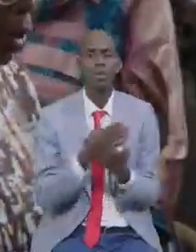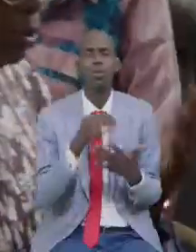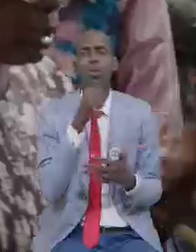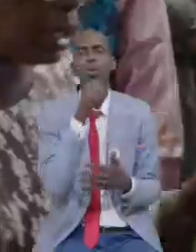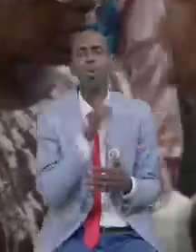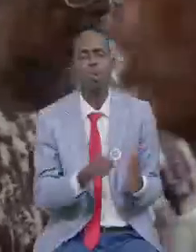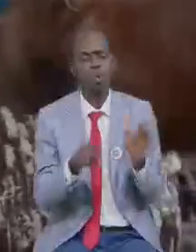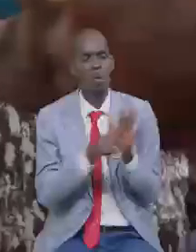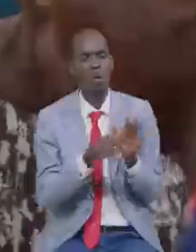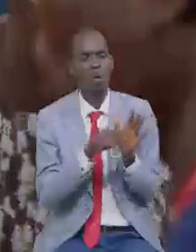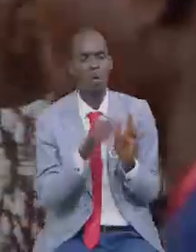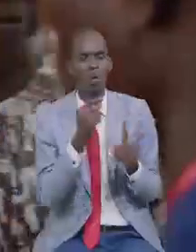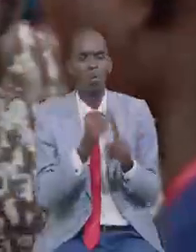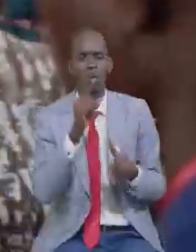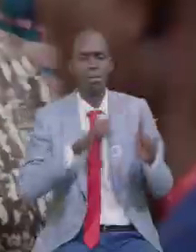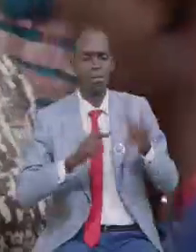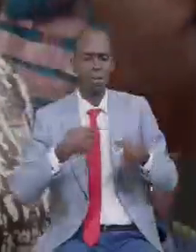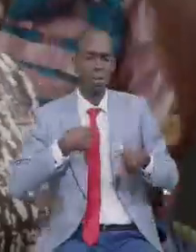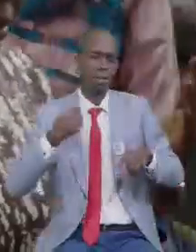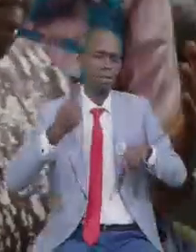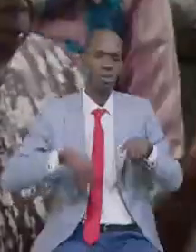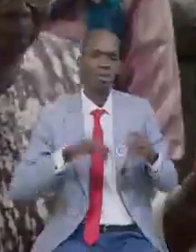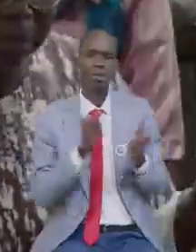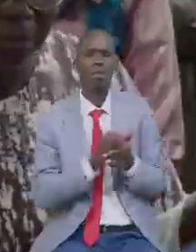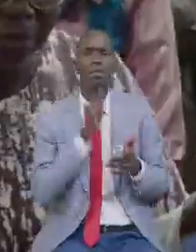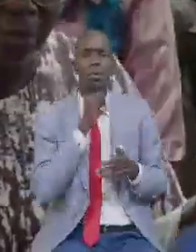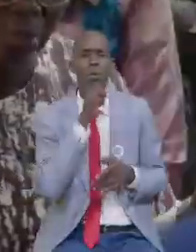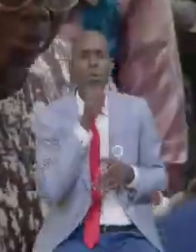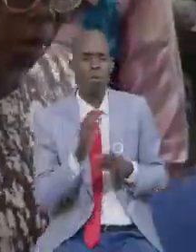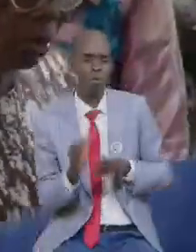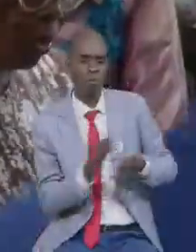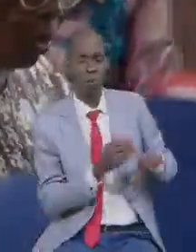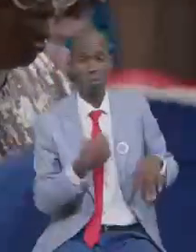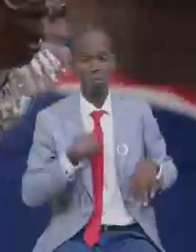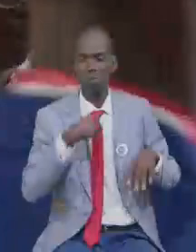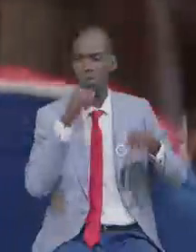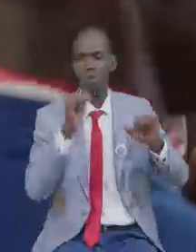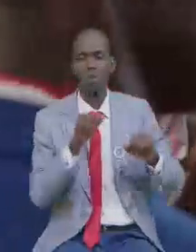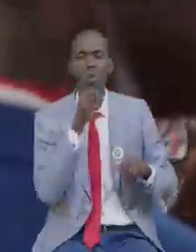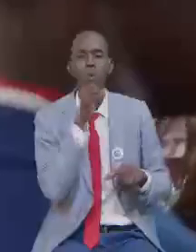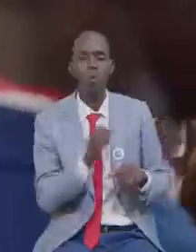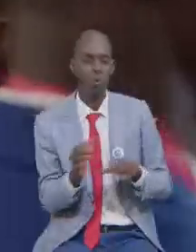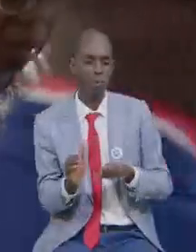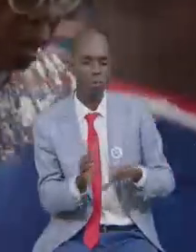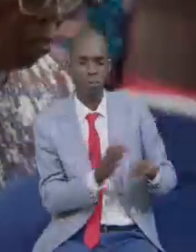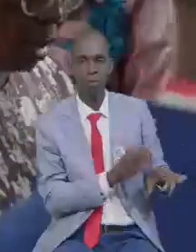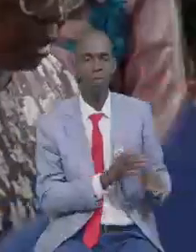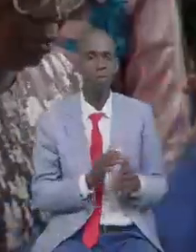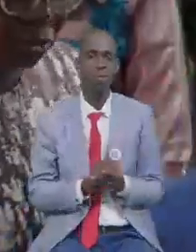anymore. I cannot. Old song. I'm not able. Old song.